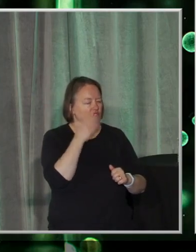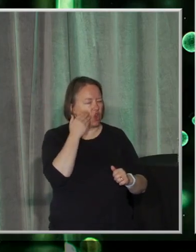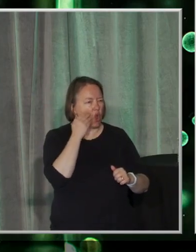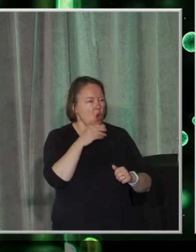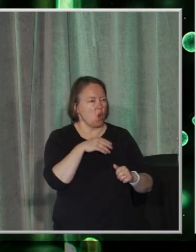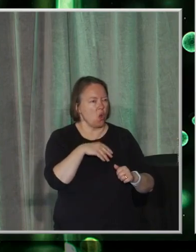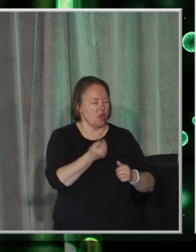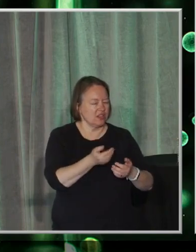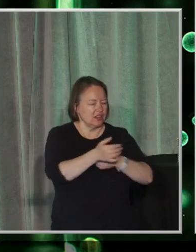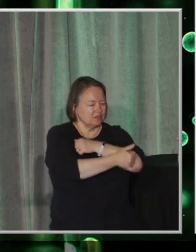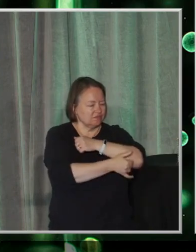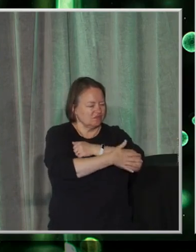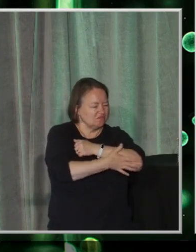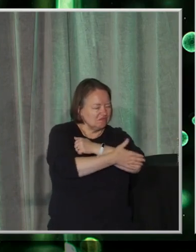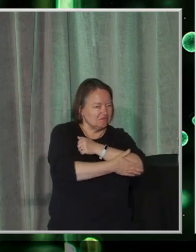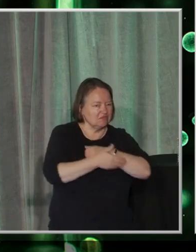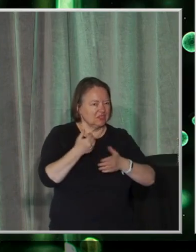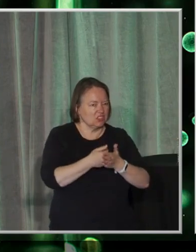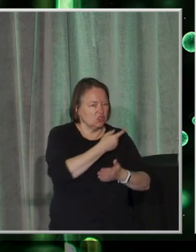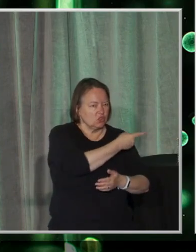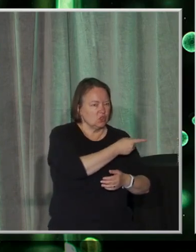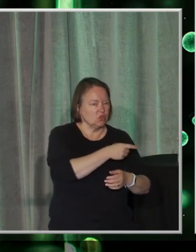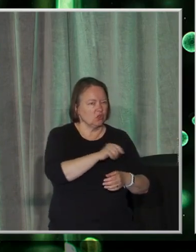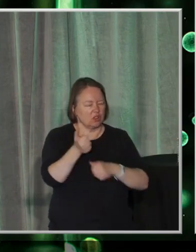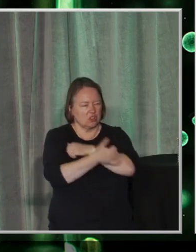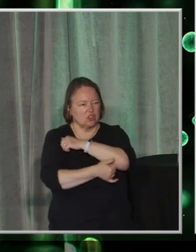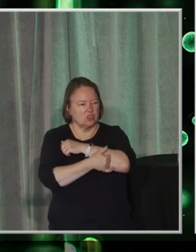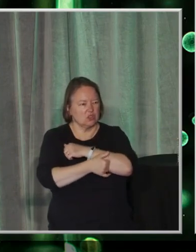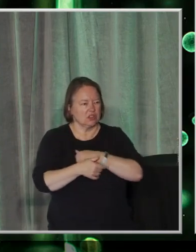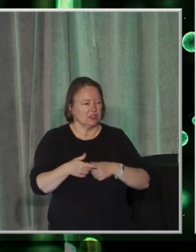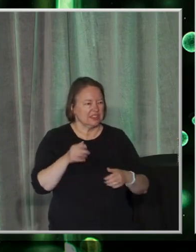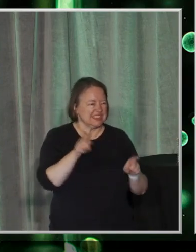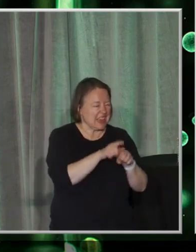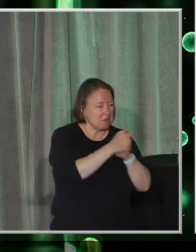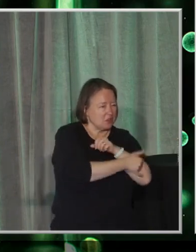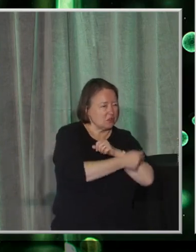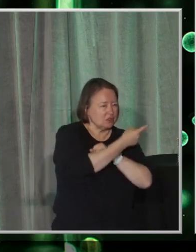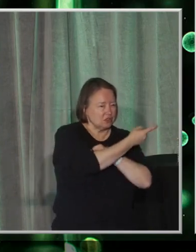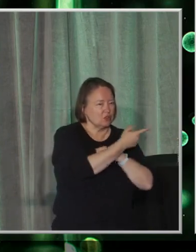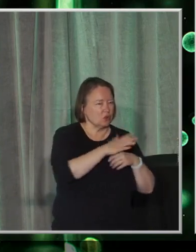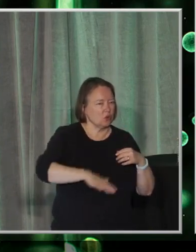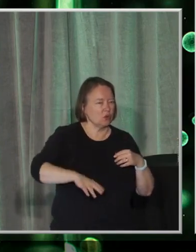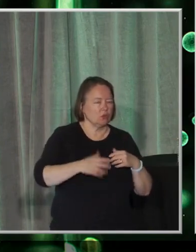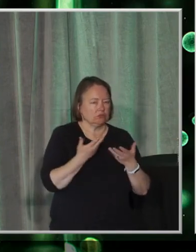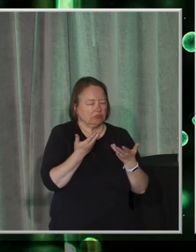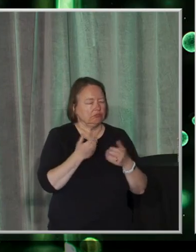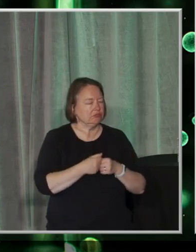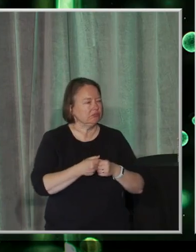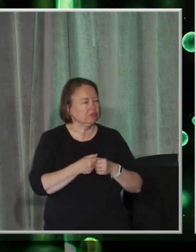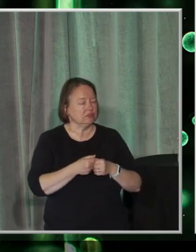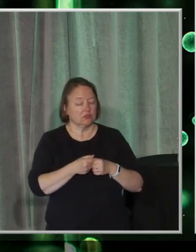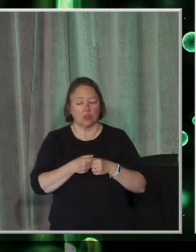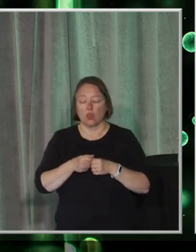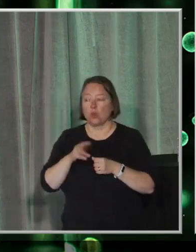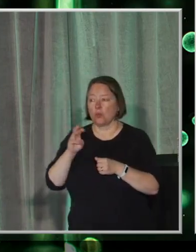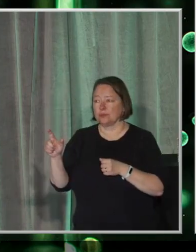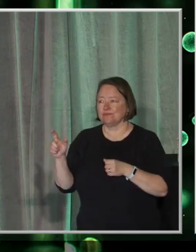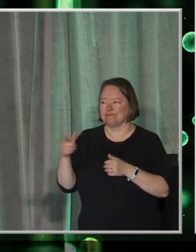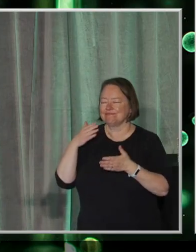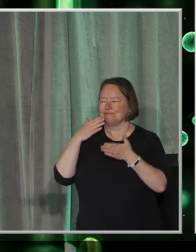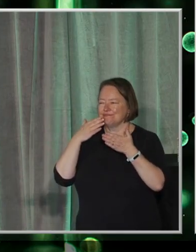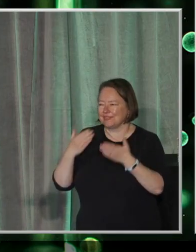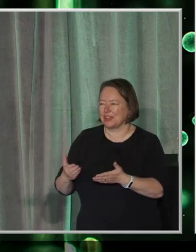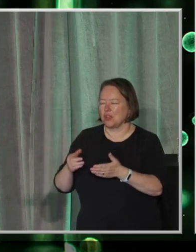geographies proximate to where you are or in other countries around the world? Well, so thank